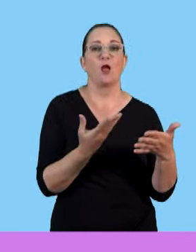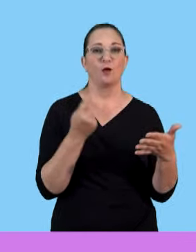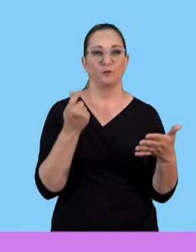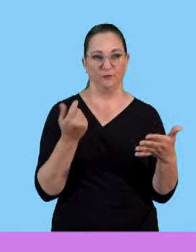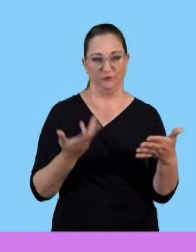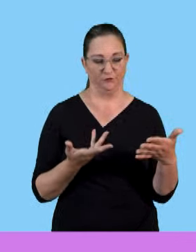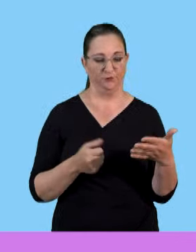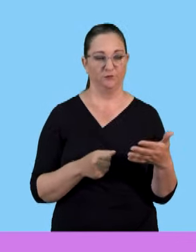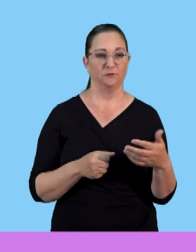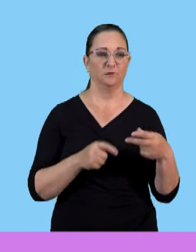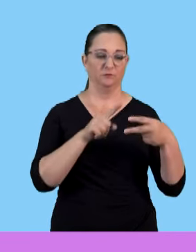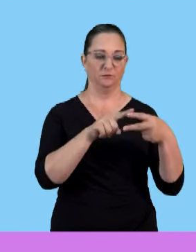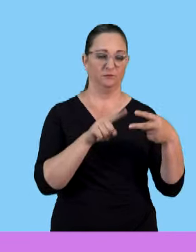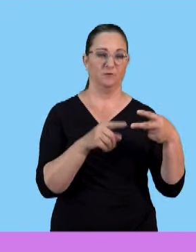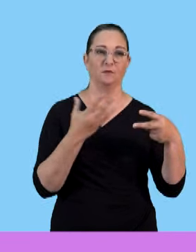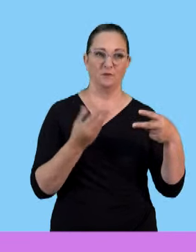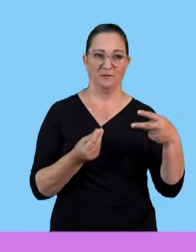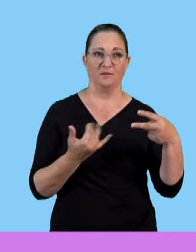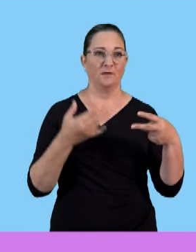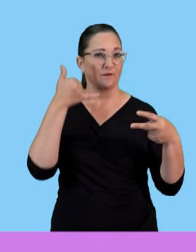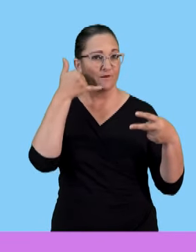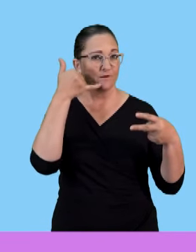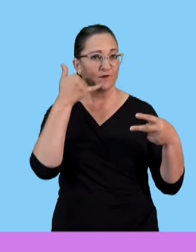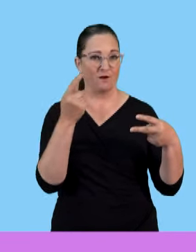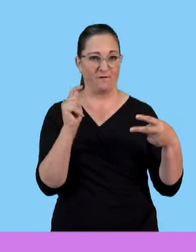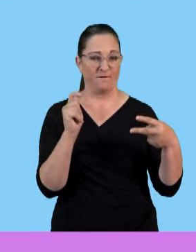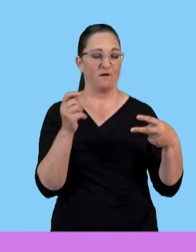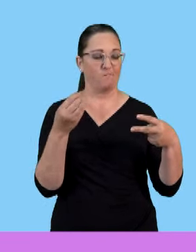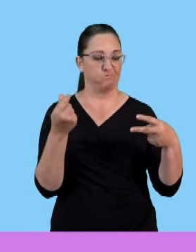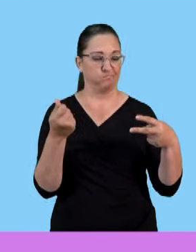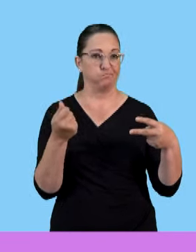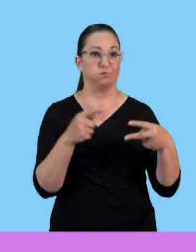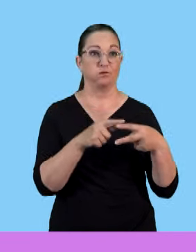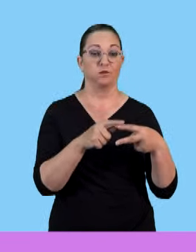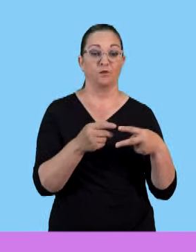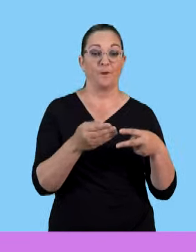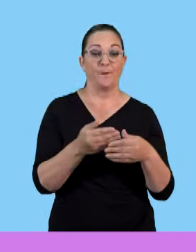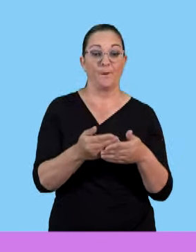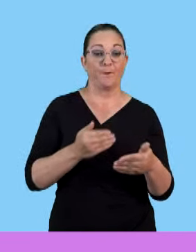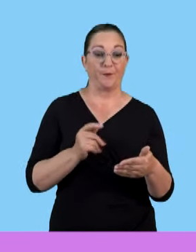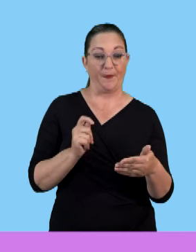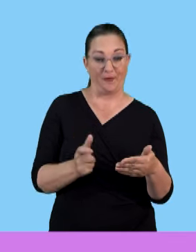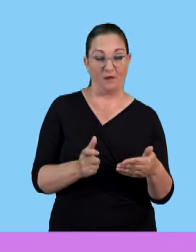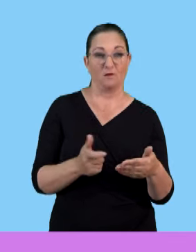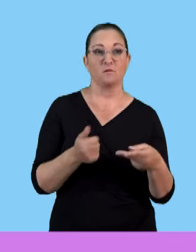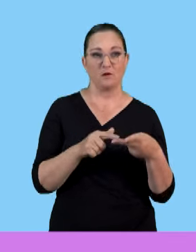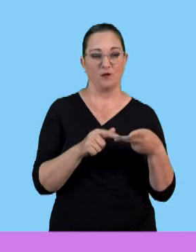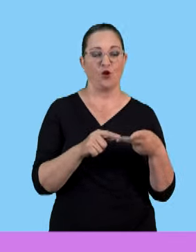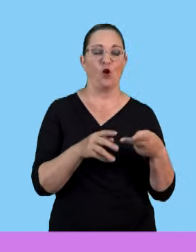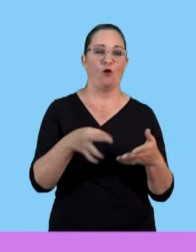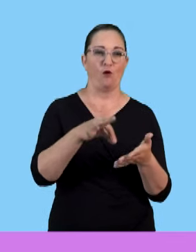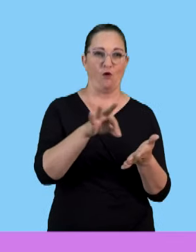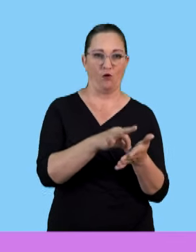cell phone bill. So we have two types of cell phone tariffs. In this case, we will be looking at a prepaid as well as